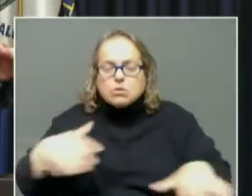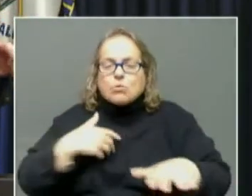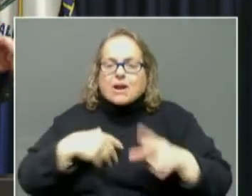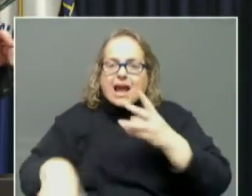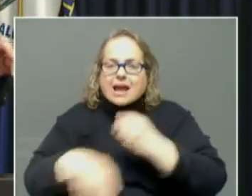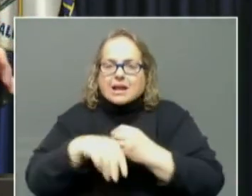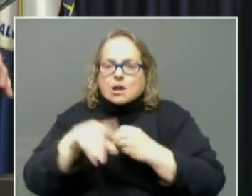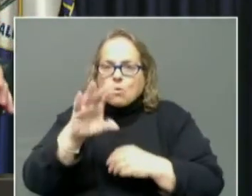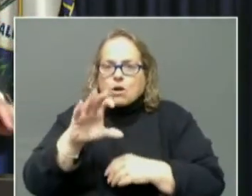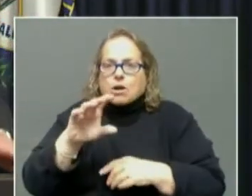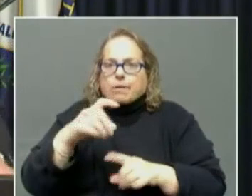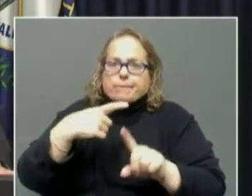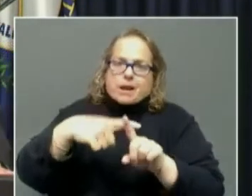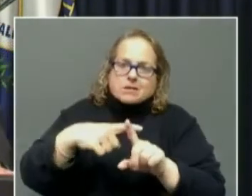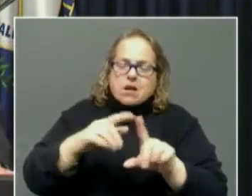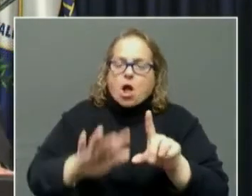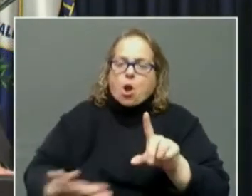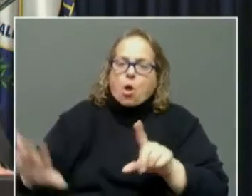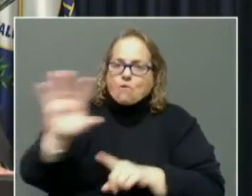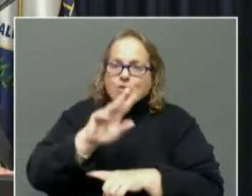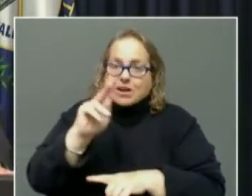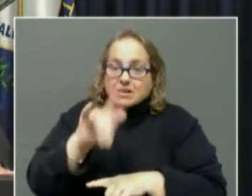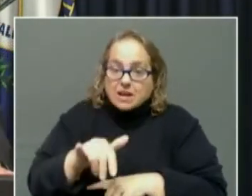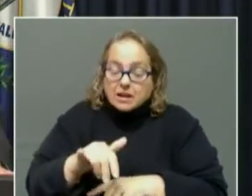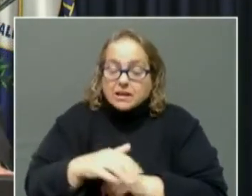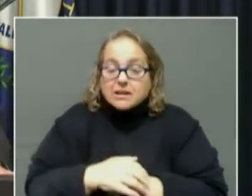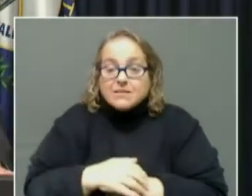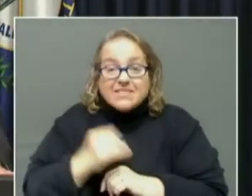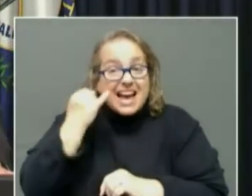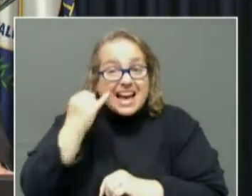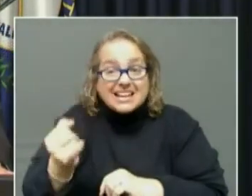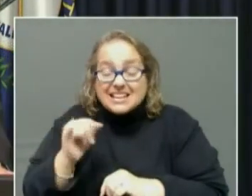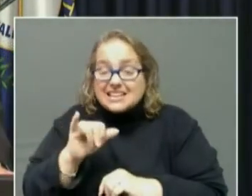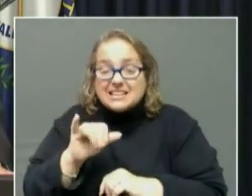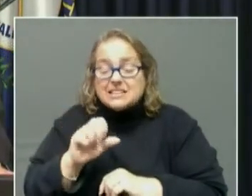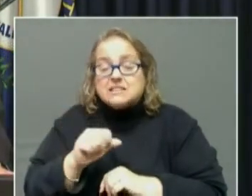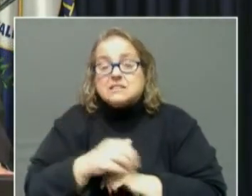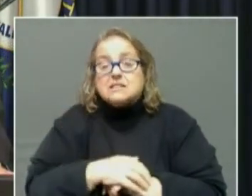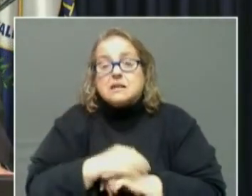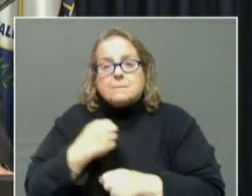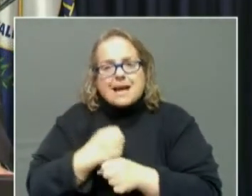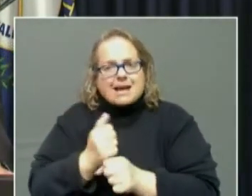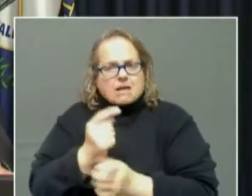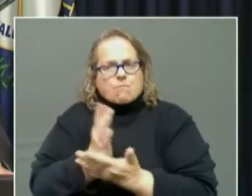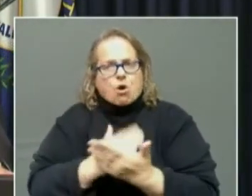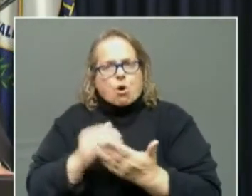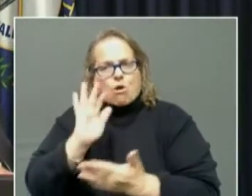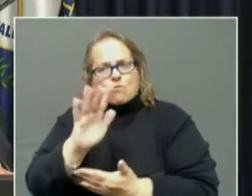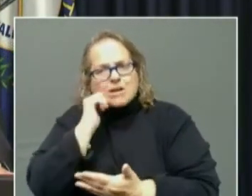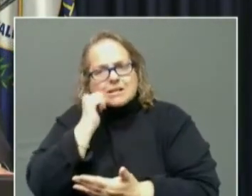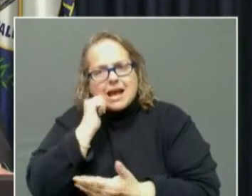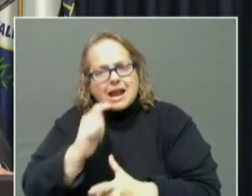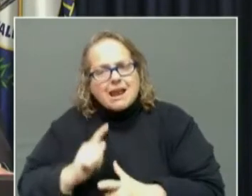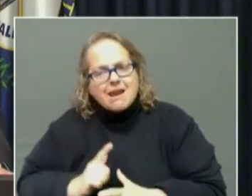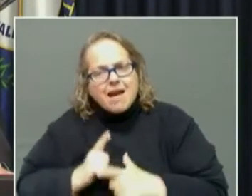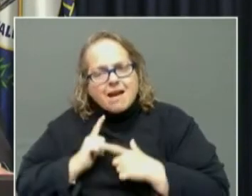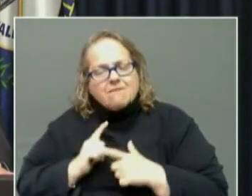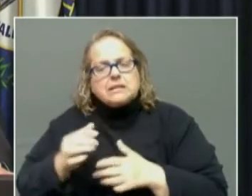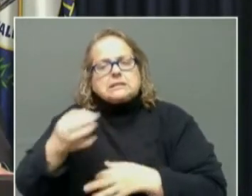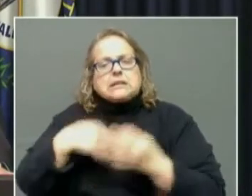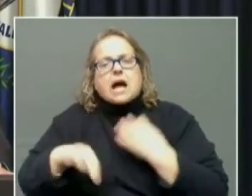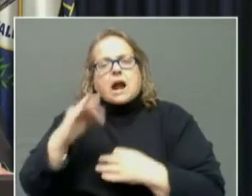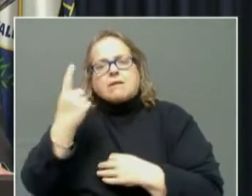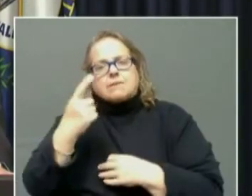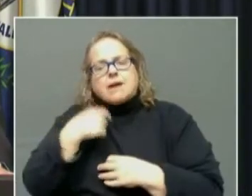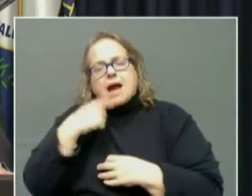across Kentucky. The idea, Drew, being that we make it a part of your daily life instead of something that we have to pull you to a